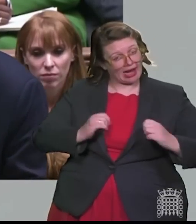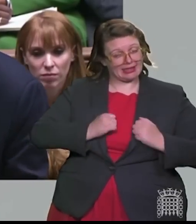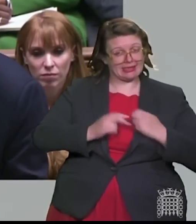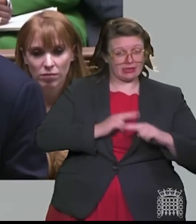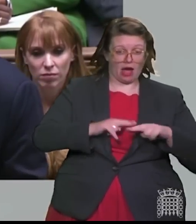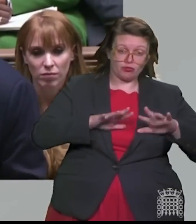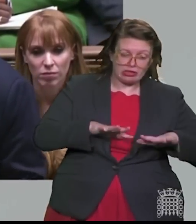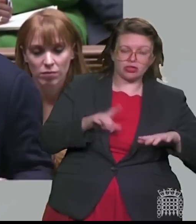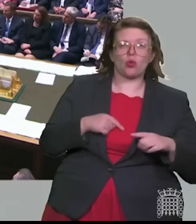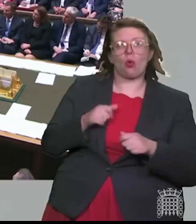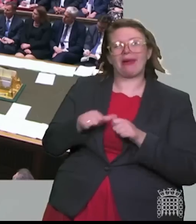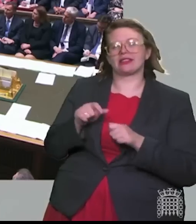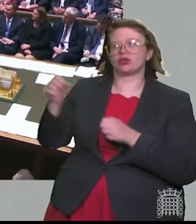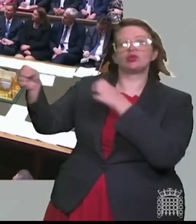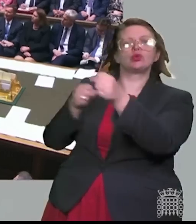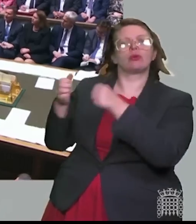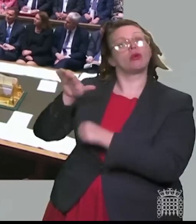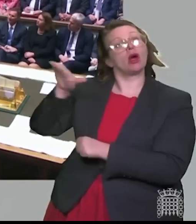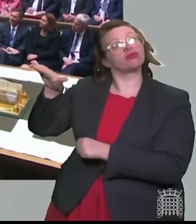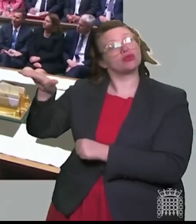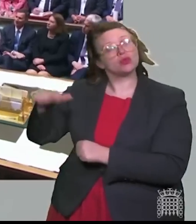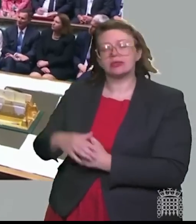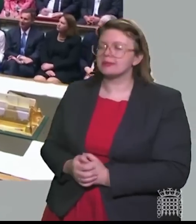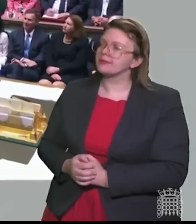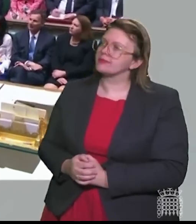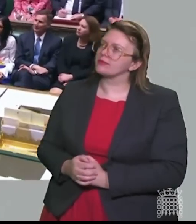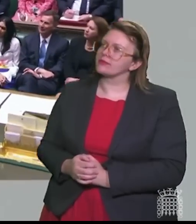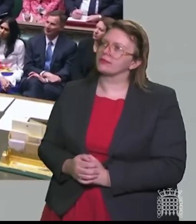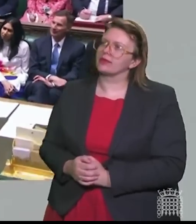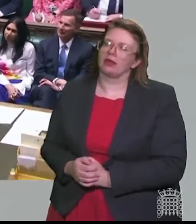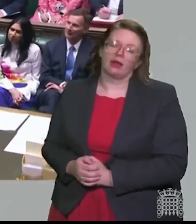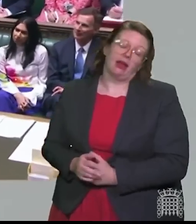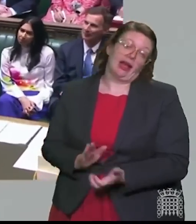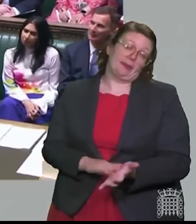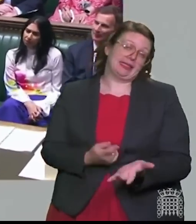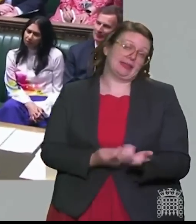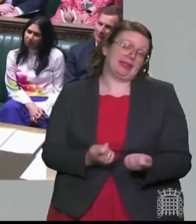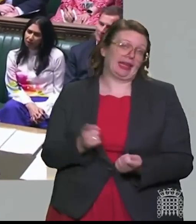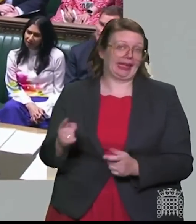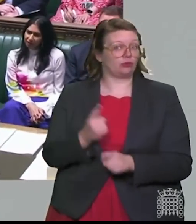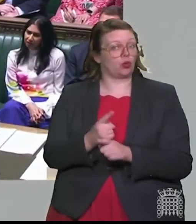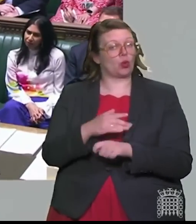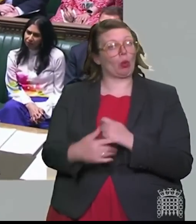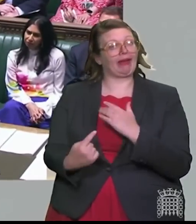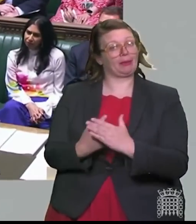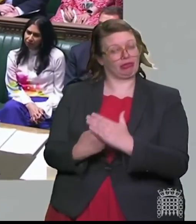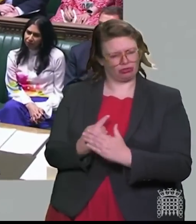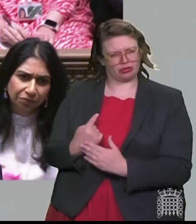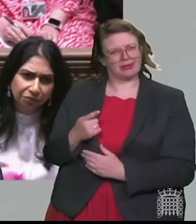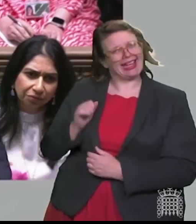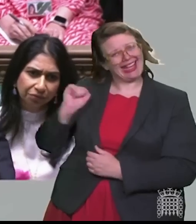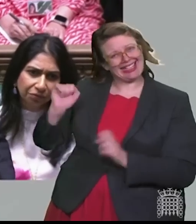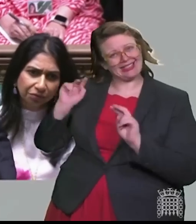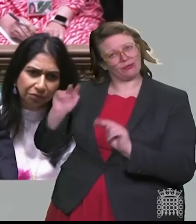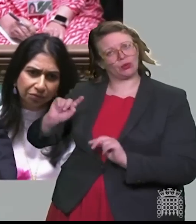hire from abroad? Prime Minister. Mr. Speaker, he talks about immigration, but we know his position because it turns out